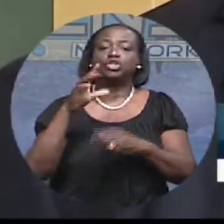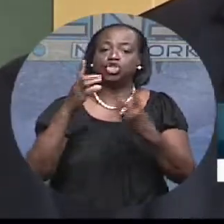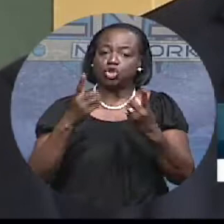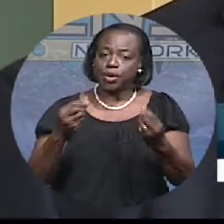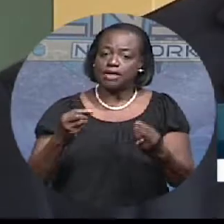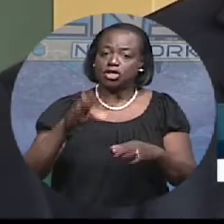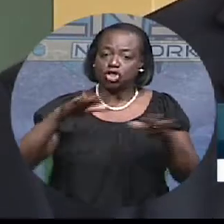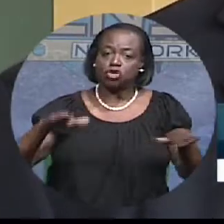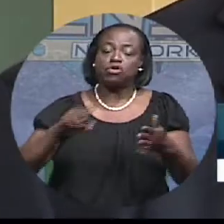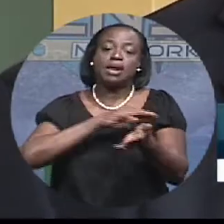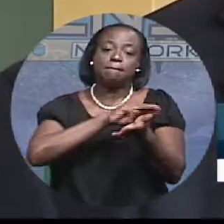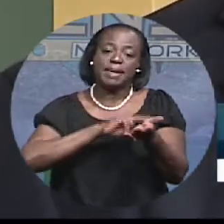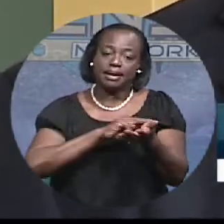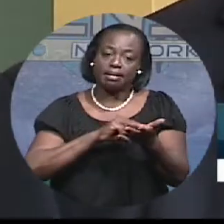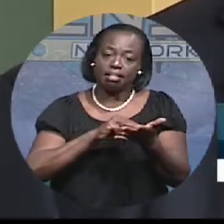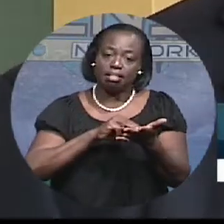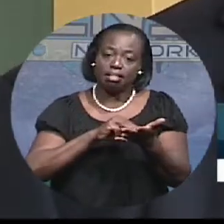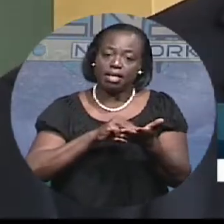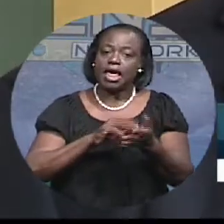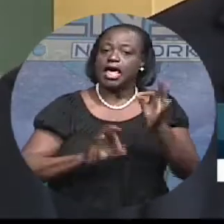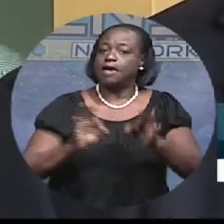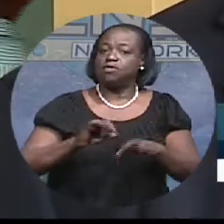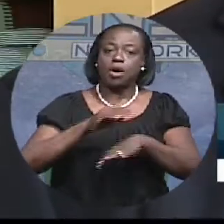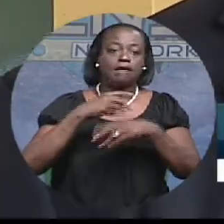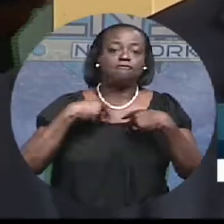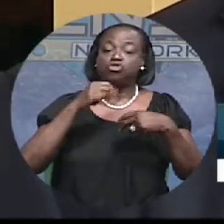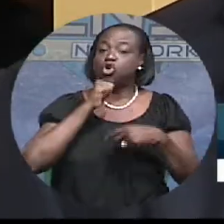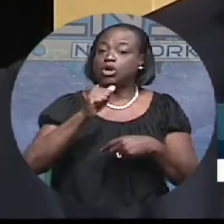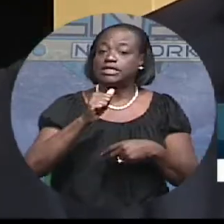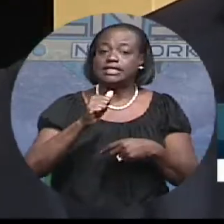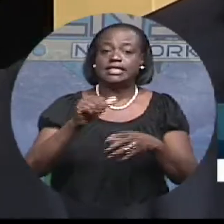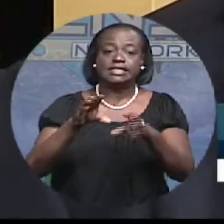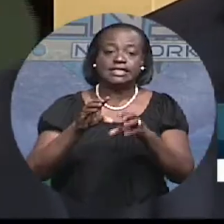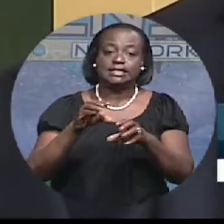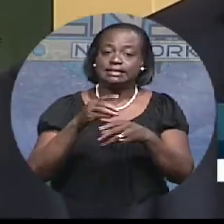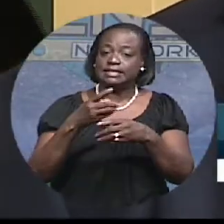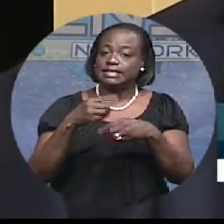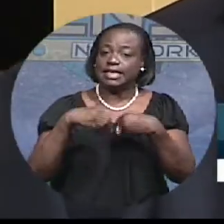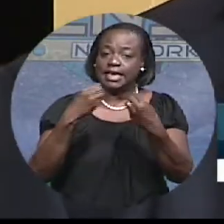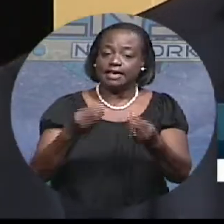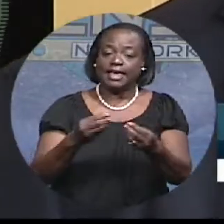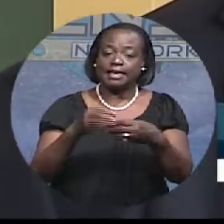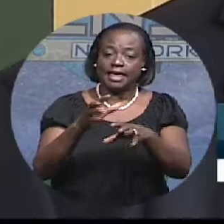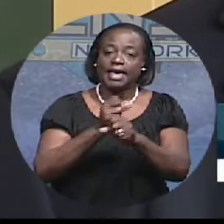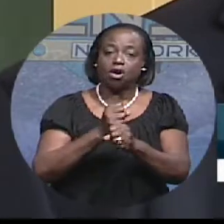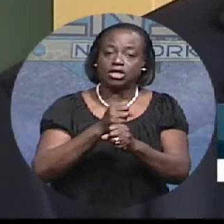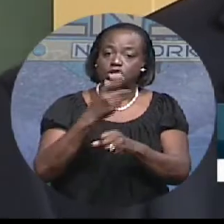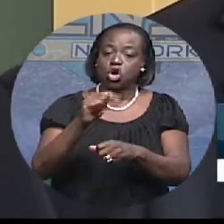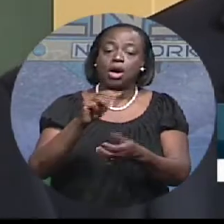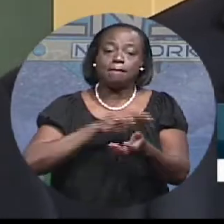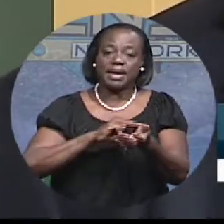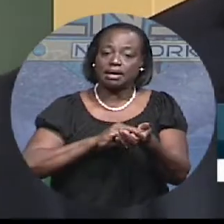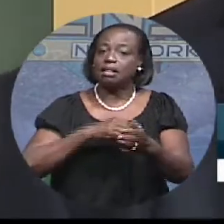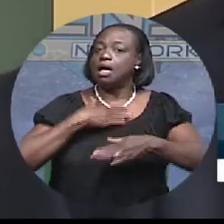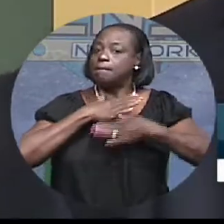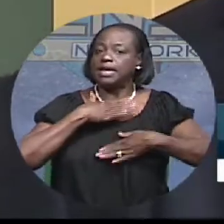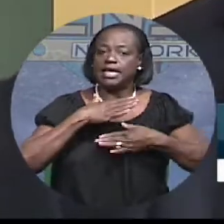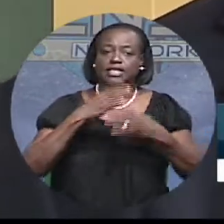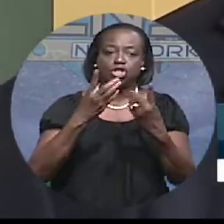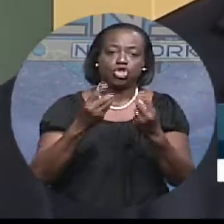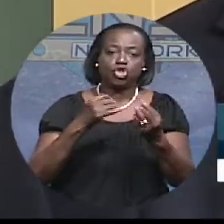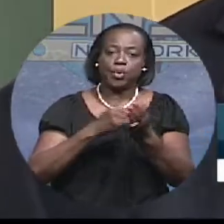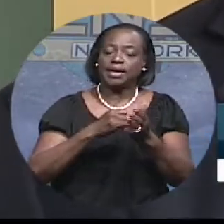and those who have not gotten theirs yet, we're expecting them to get it as early as possible. So we're appealing to the medical